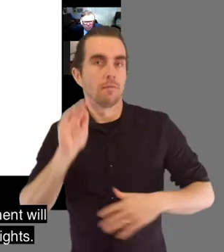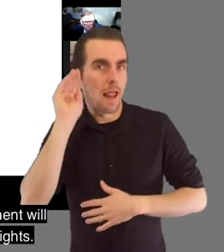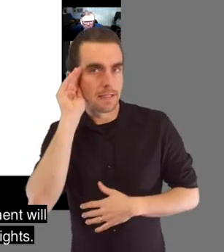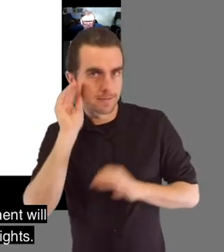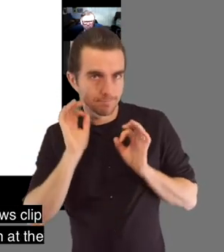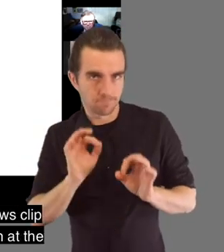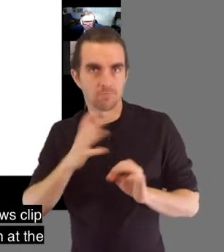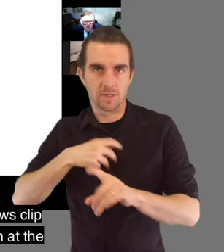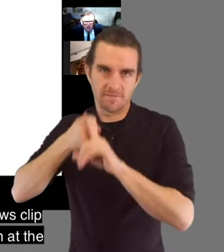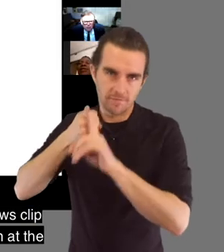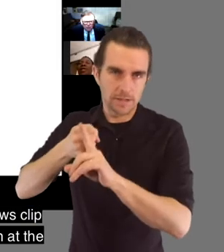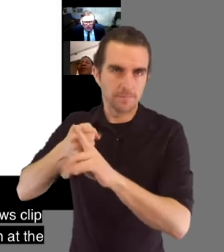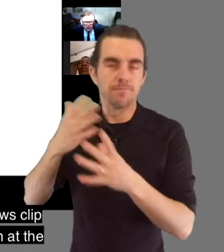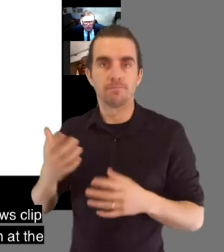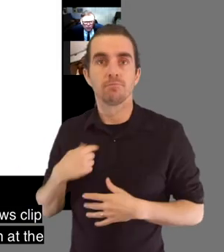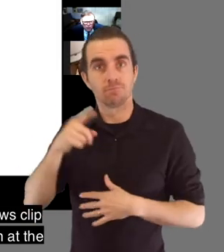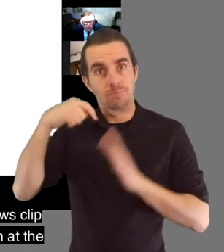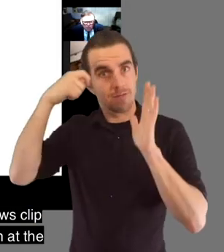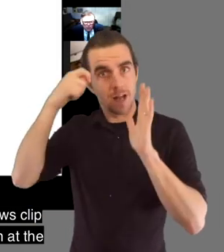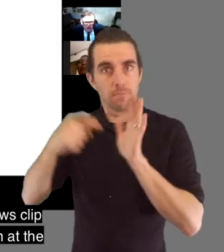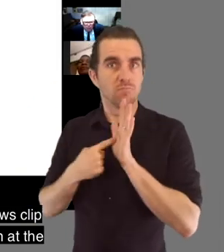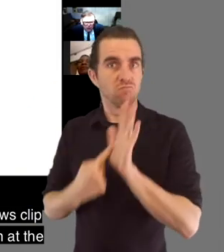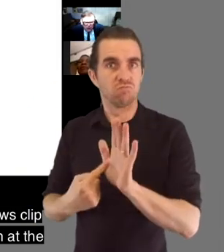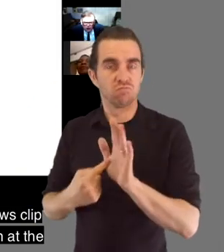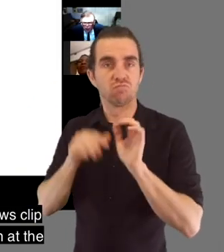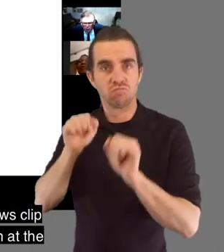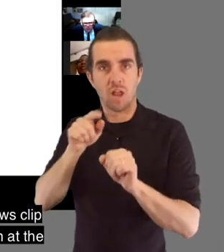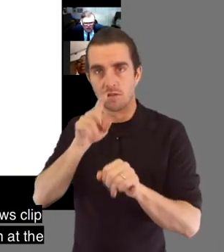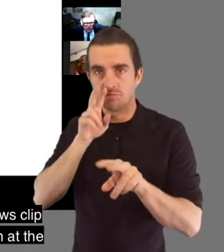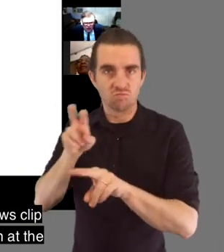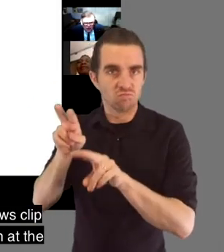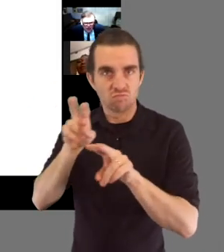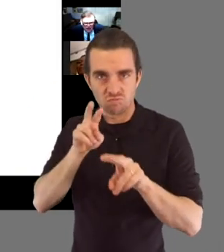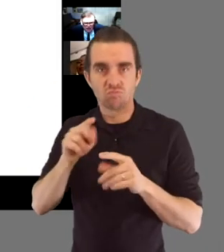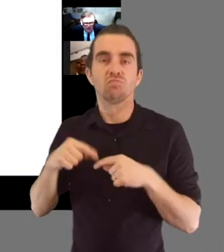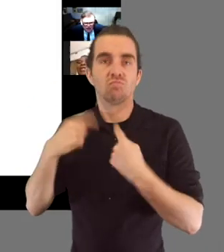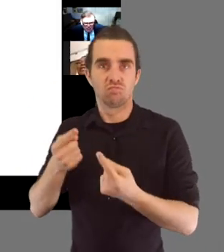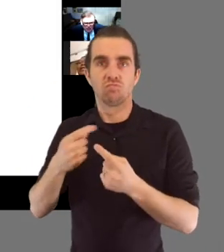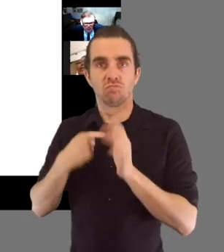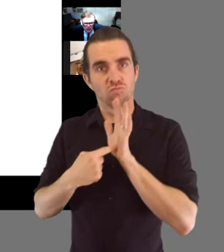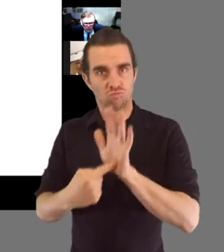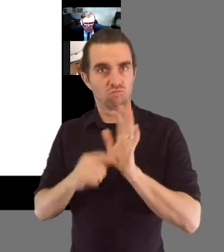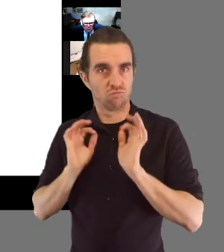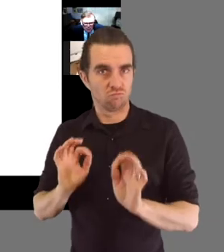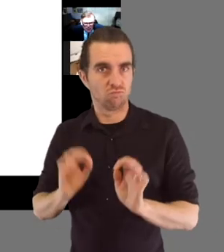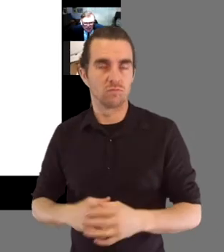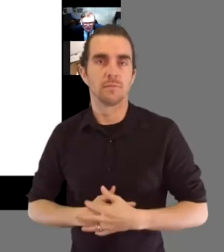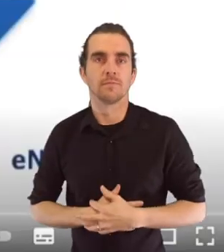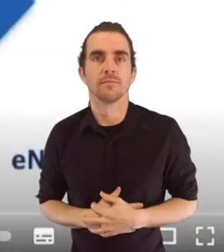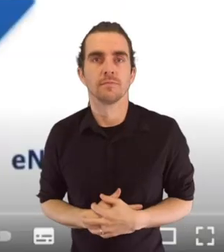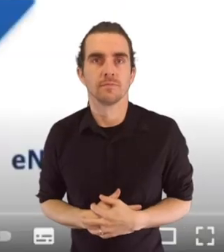fighting for our rights. And we've got a little news clip on that, which you can comment on at the end, so which we'll play